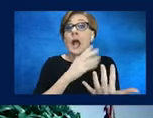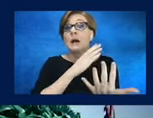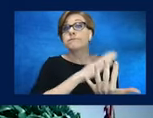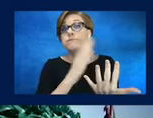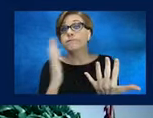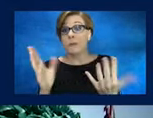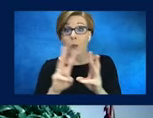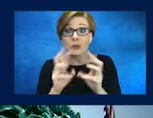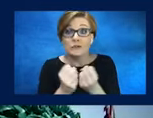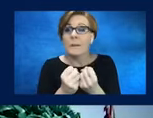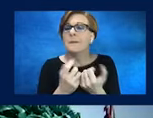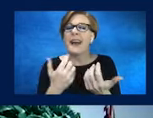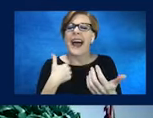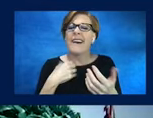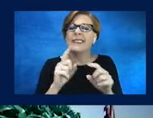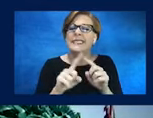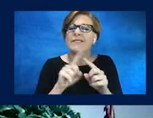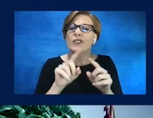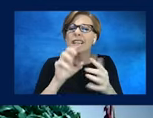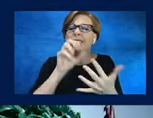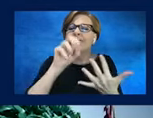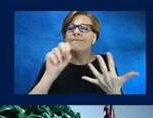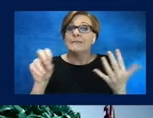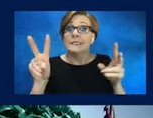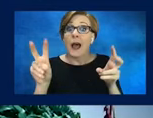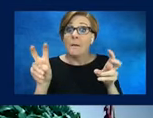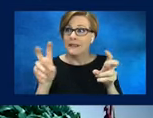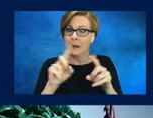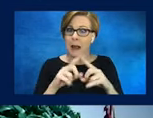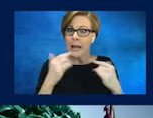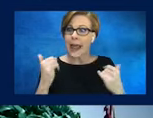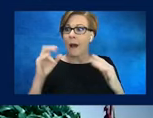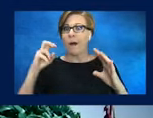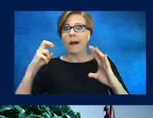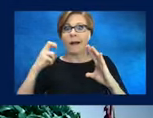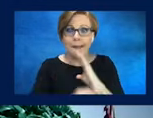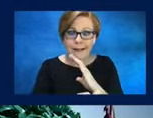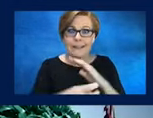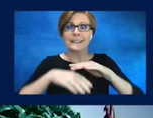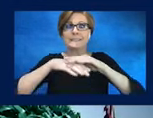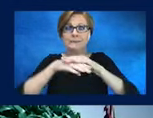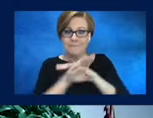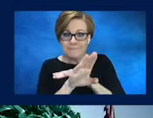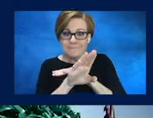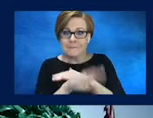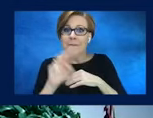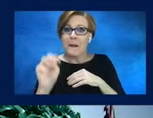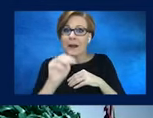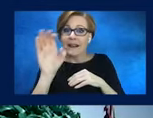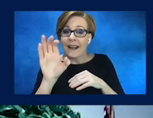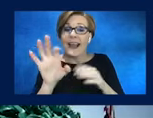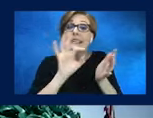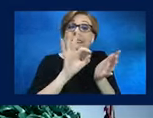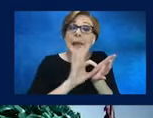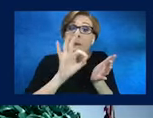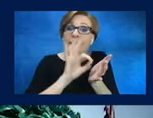share various election topics, but this time we're going to take you into the Maricopa County Tabulation and Election Center